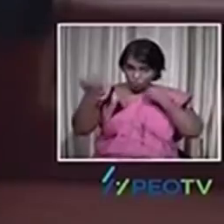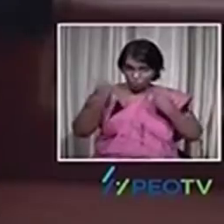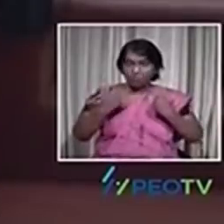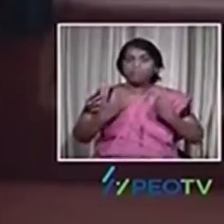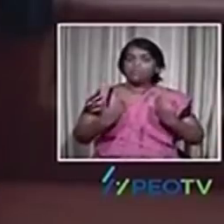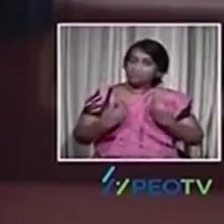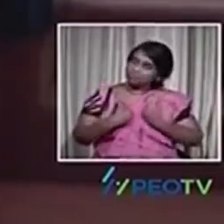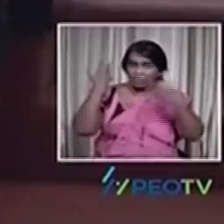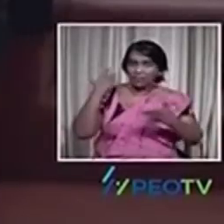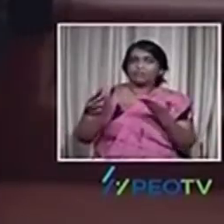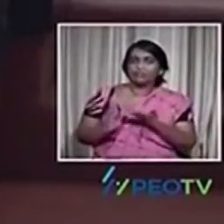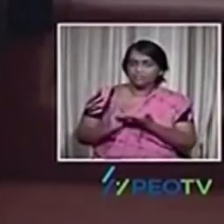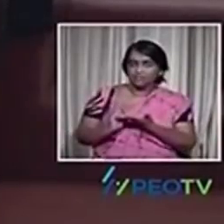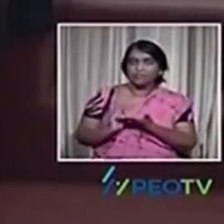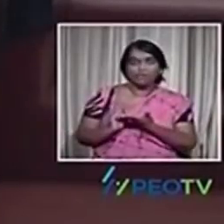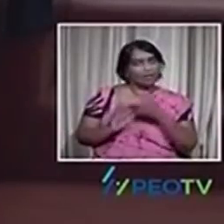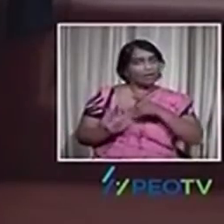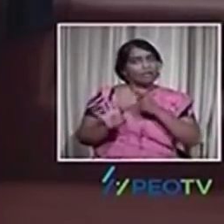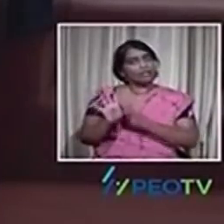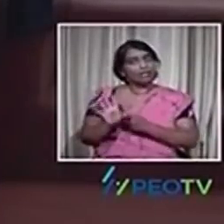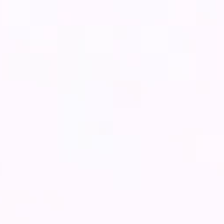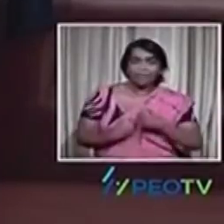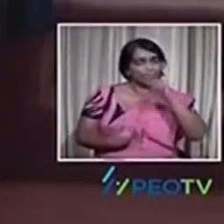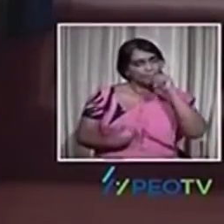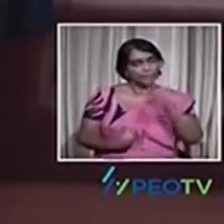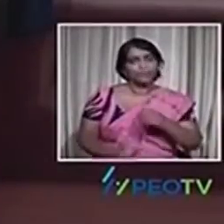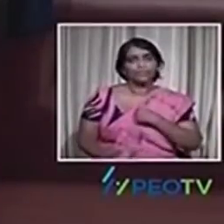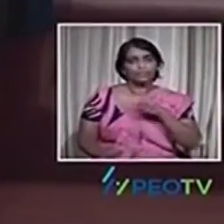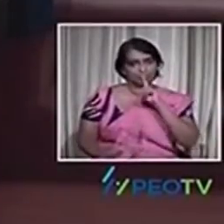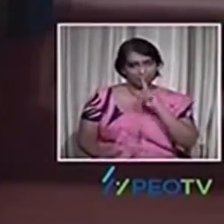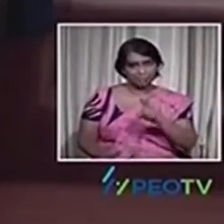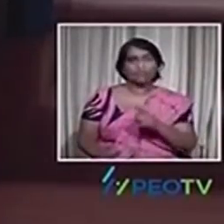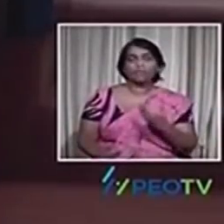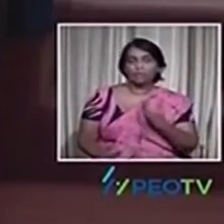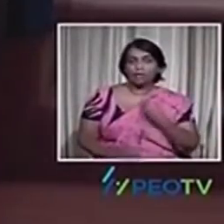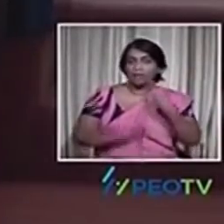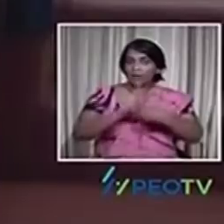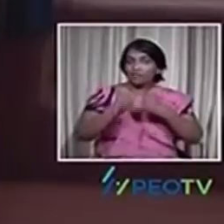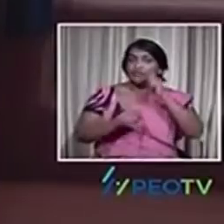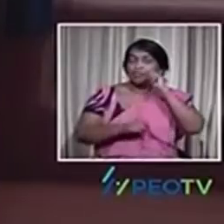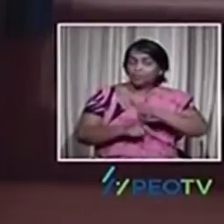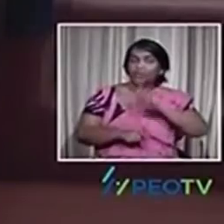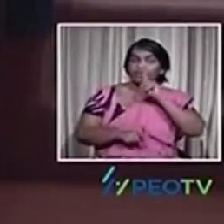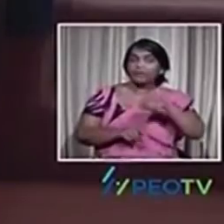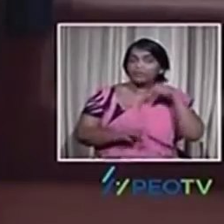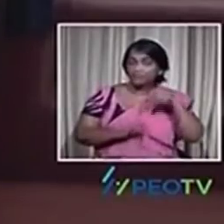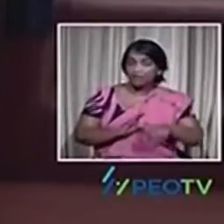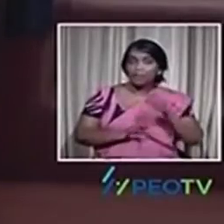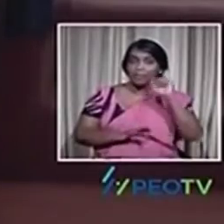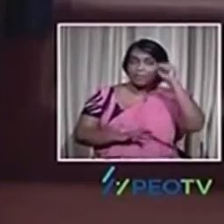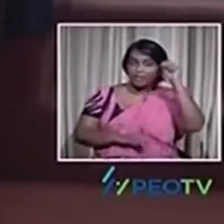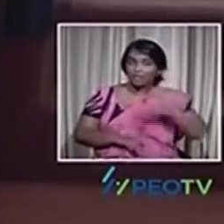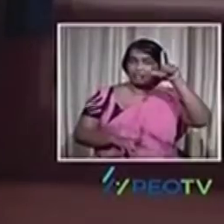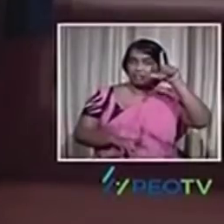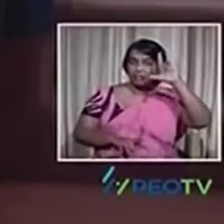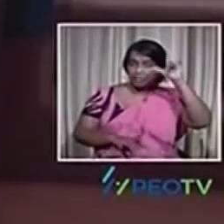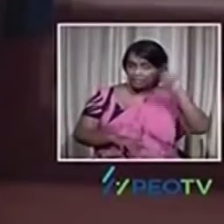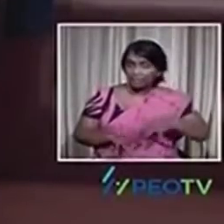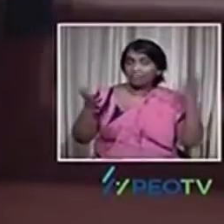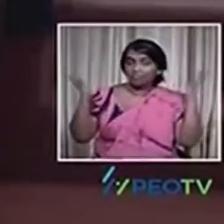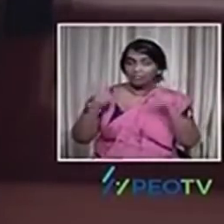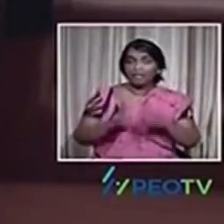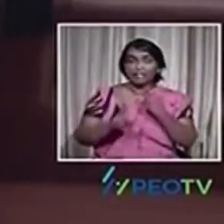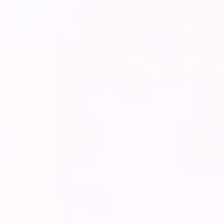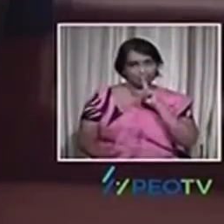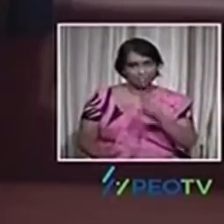We are not afraid. If they are trying to attack us, we are ready to face that. Don't mislead the youth. We wish to tell the people to rise up against